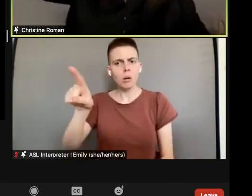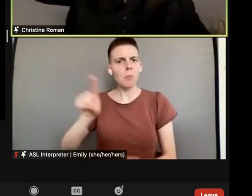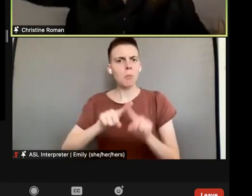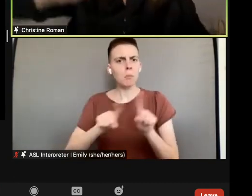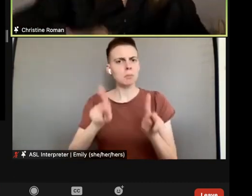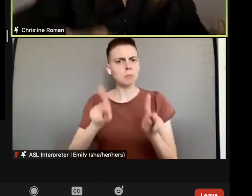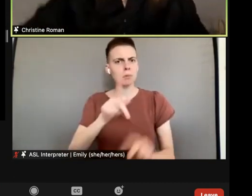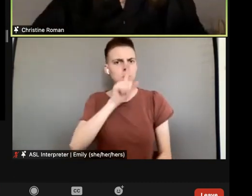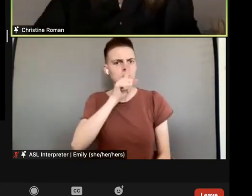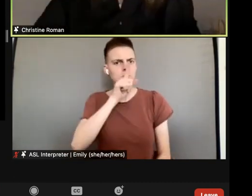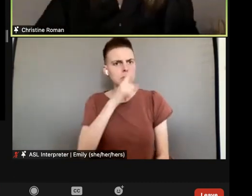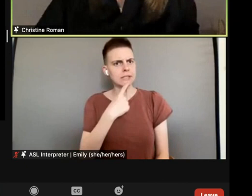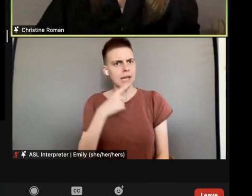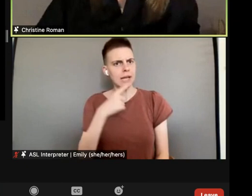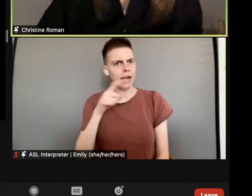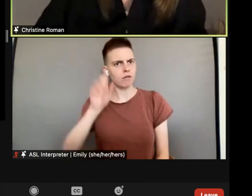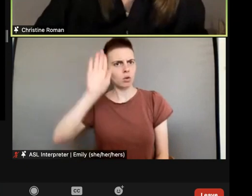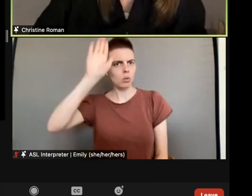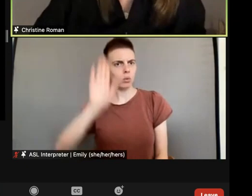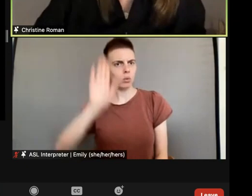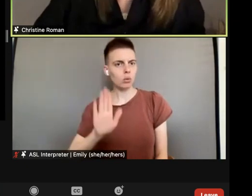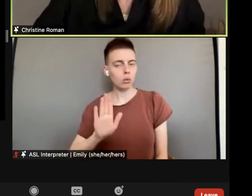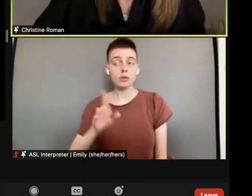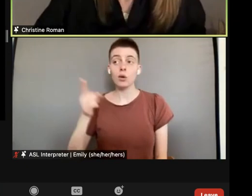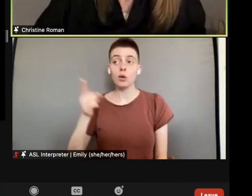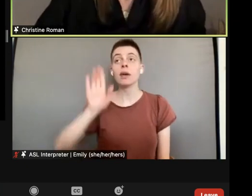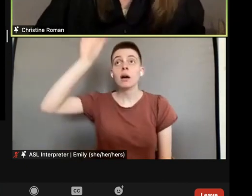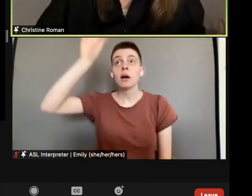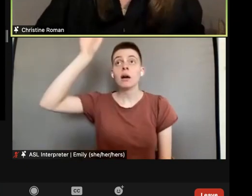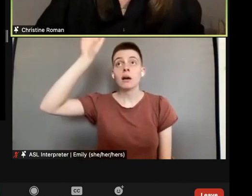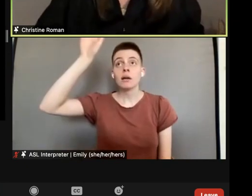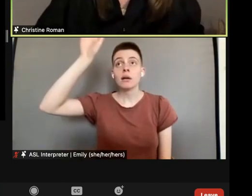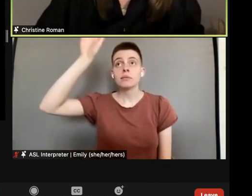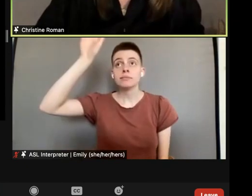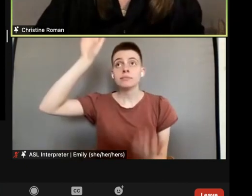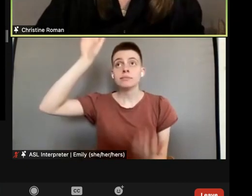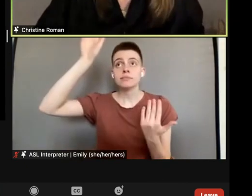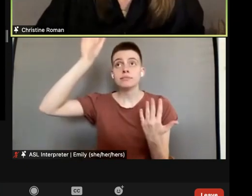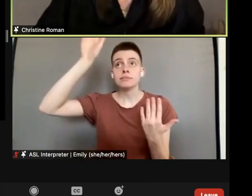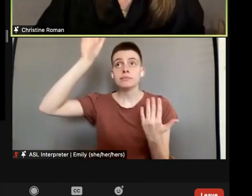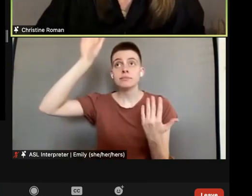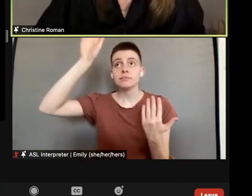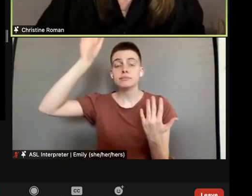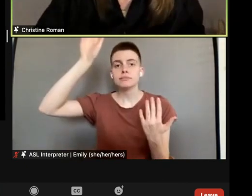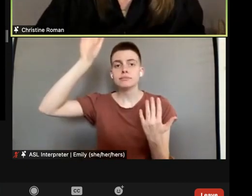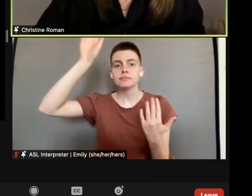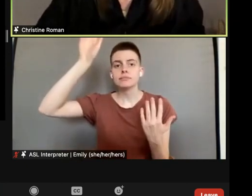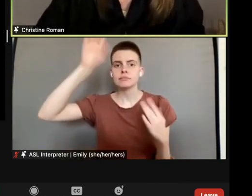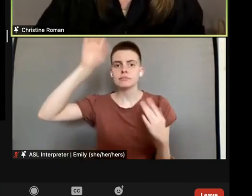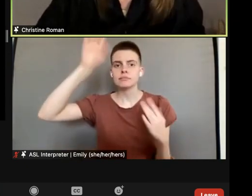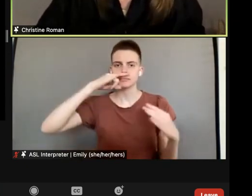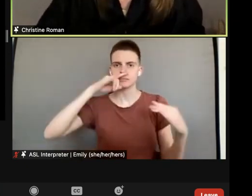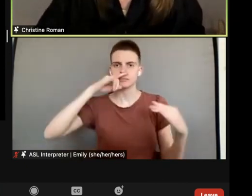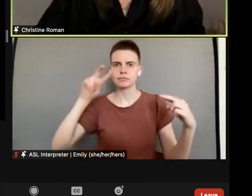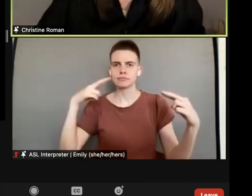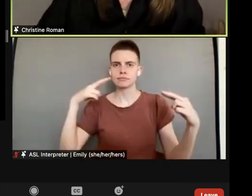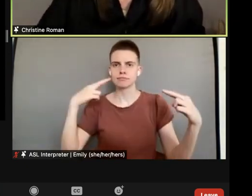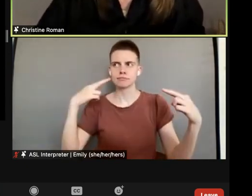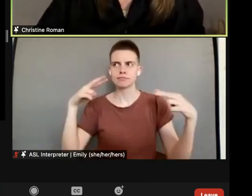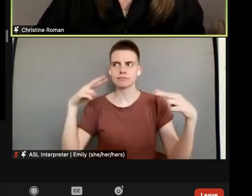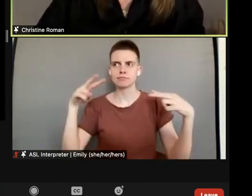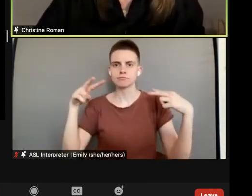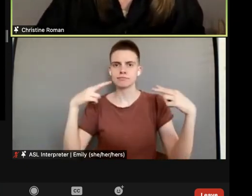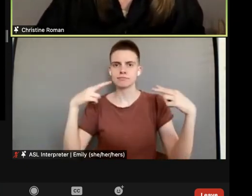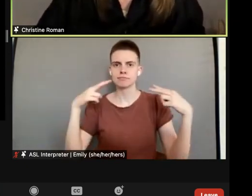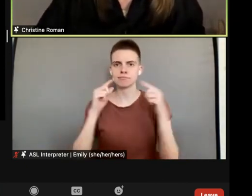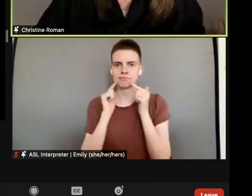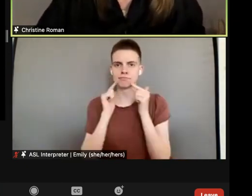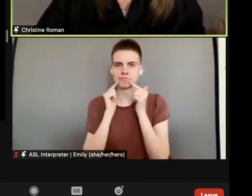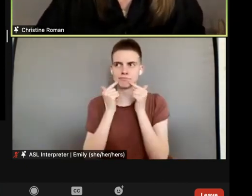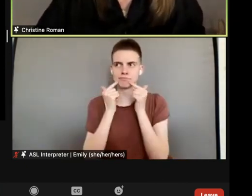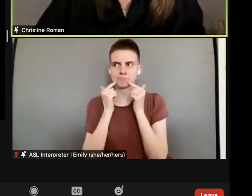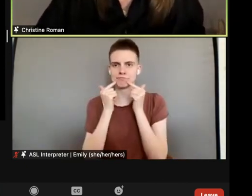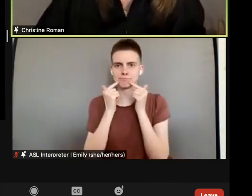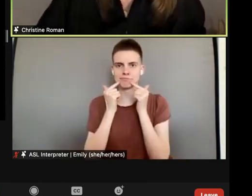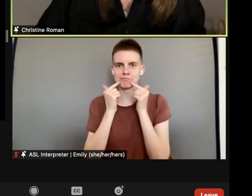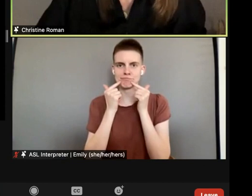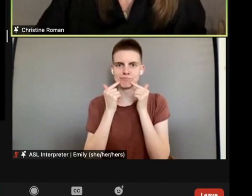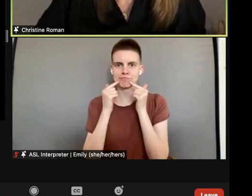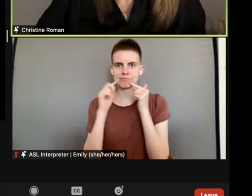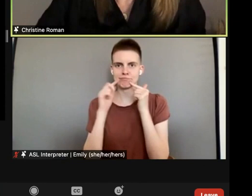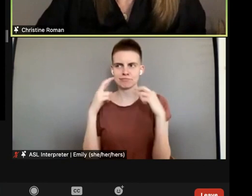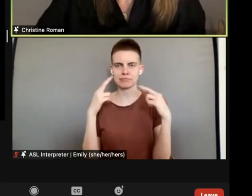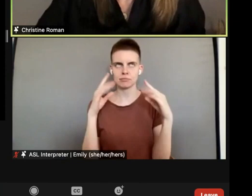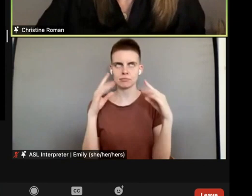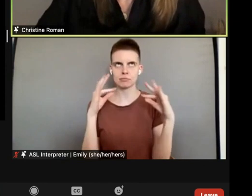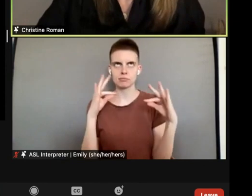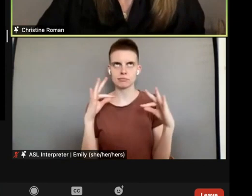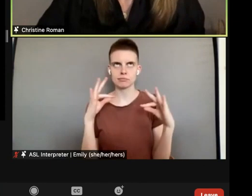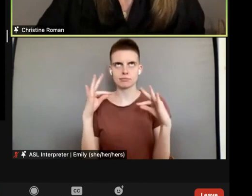sitting there with his hand up forever. And pretty soon the kids start looking at him and smiling and rolling their eyes. He doesn't